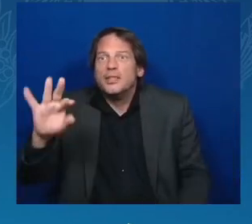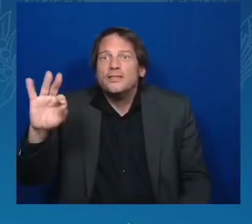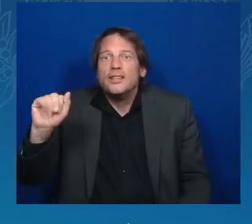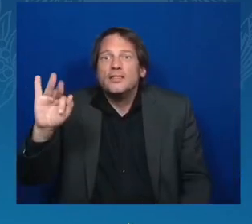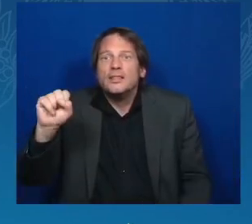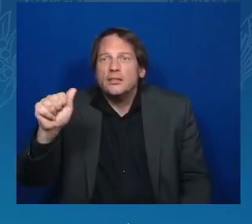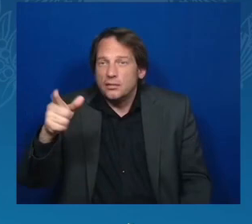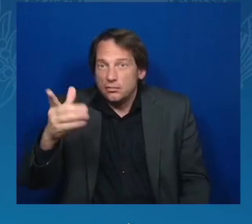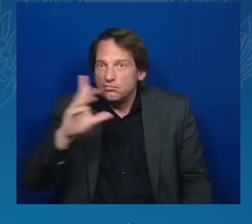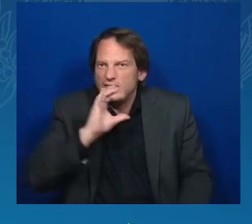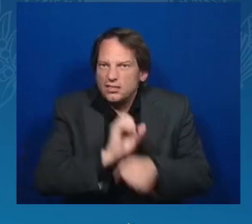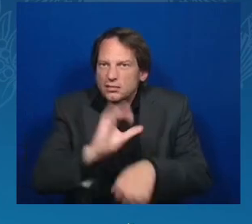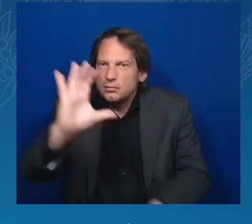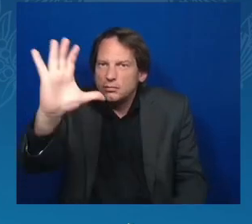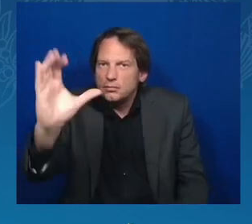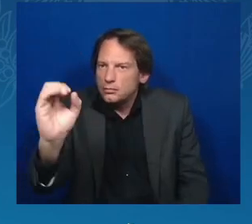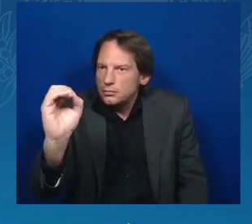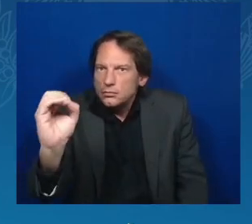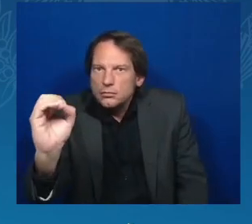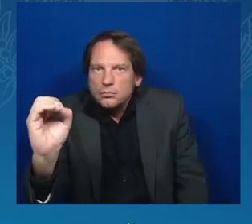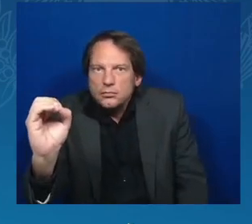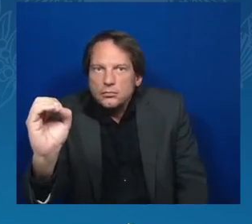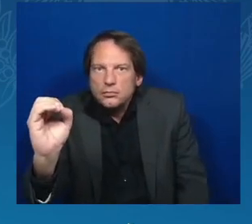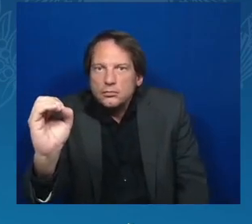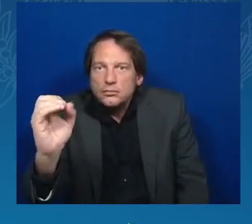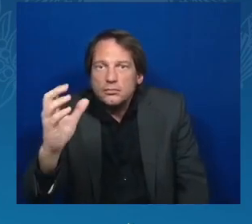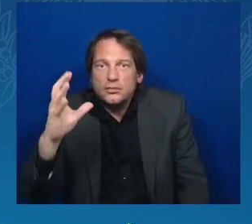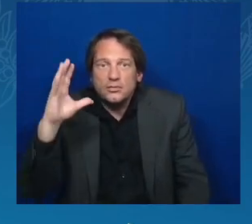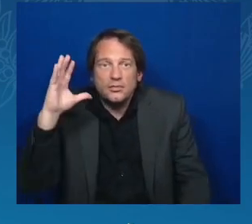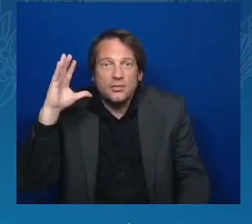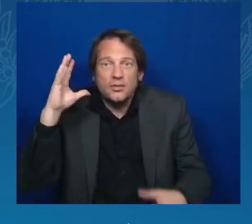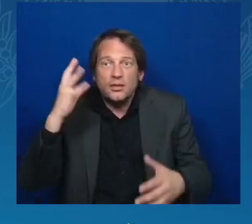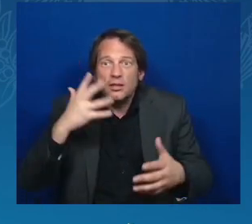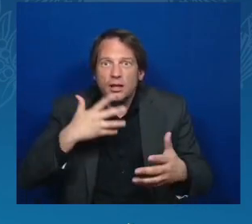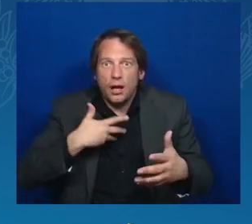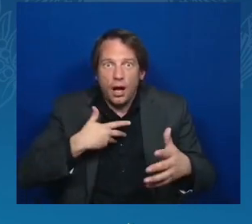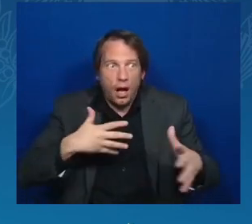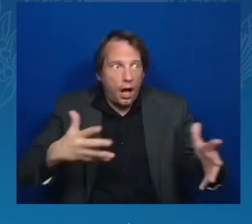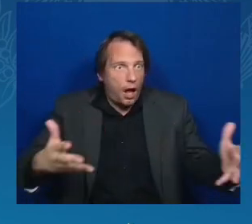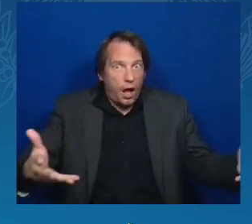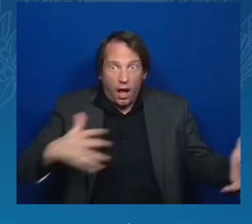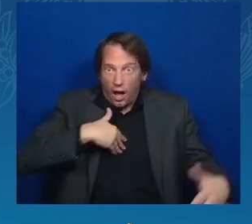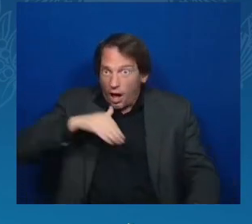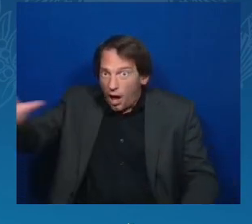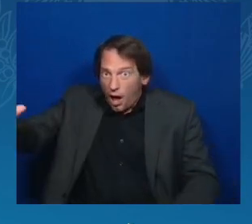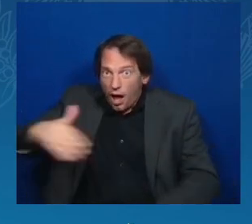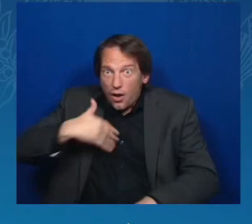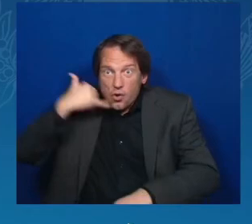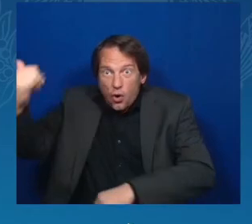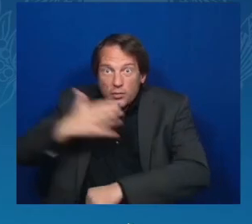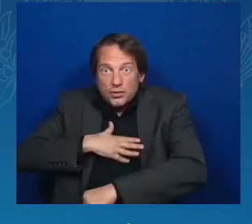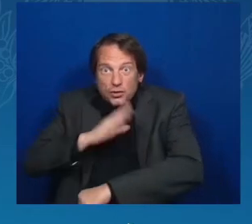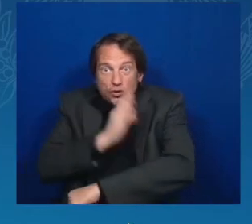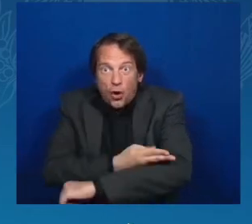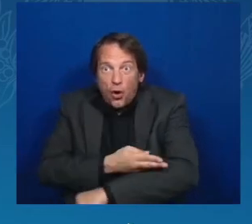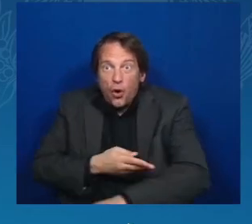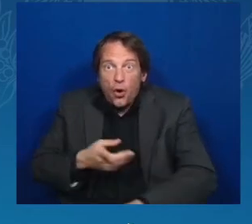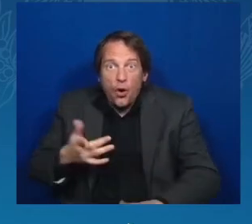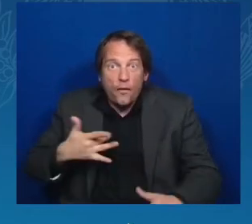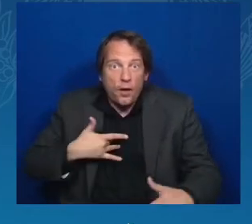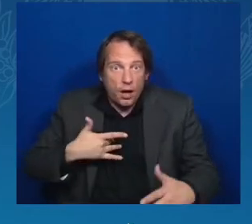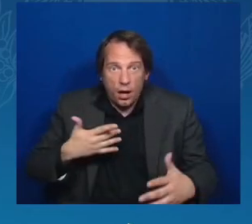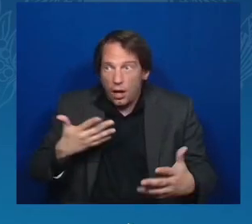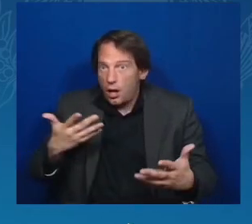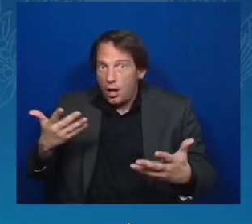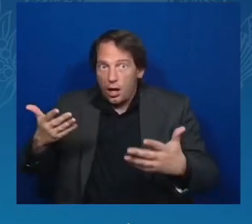loan. I called my daughter because she was so overwhelmed of not helping me because she's, trying to do her own